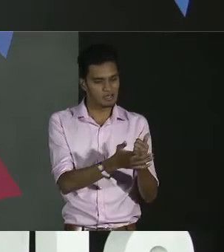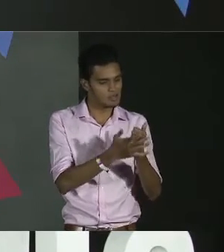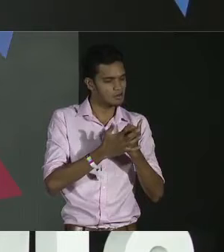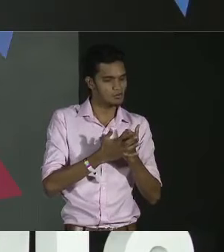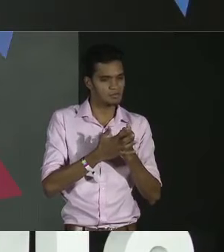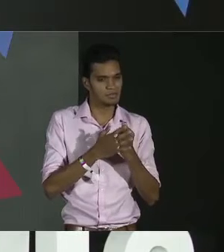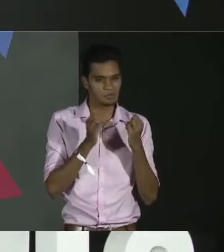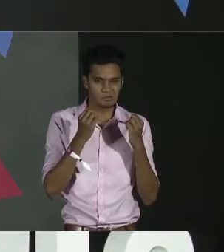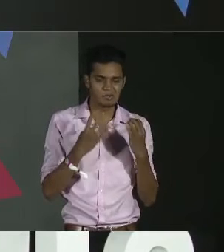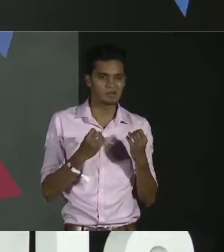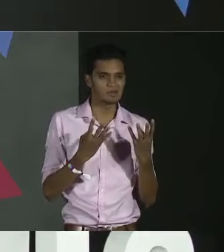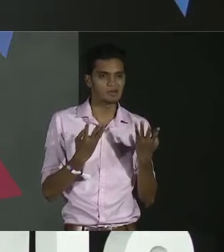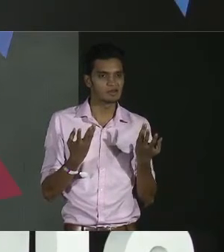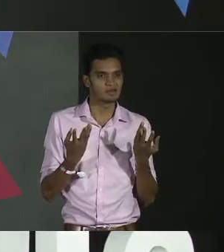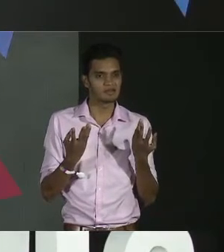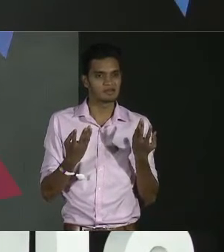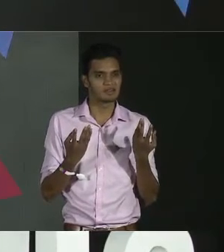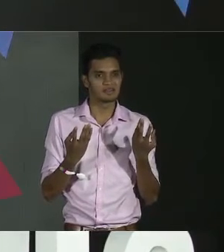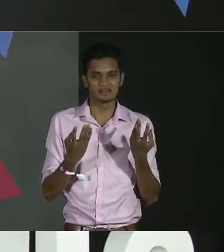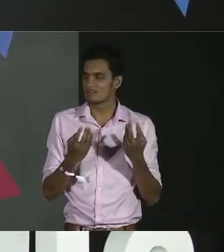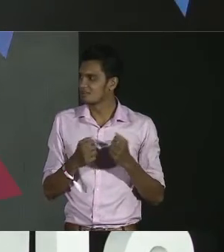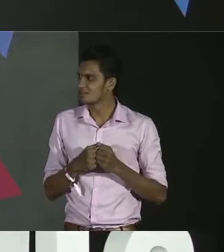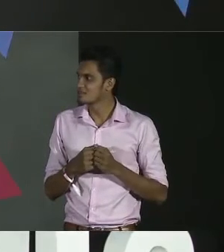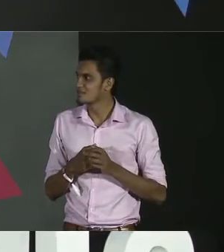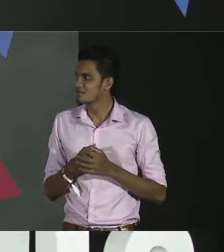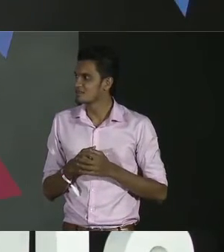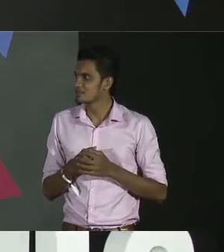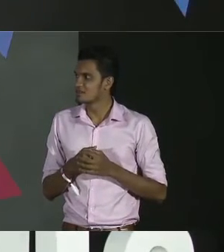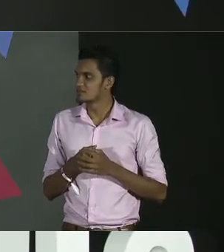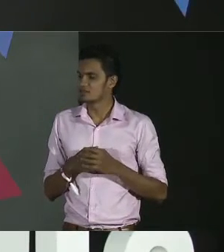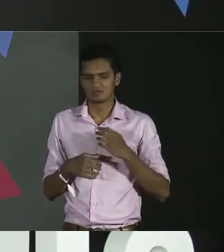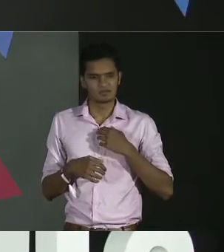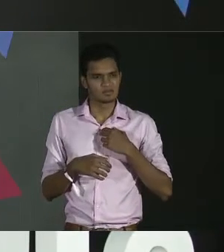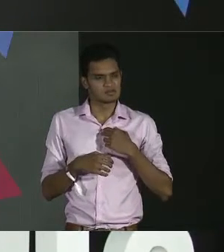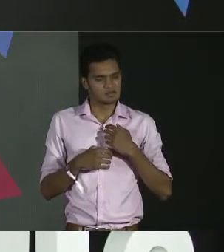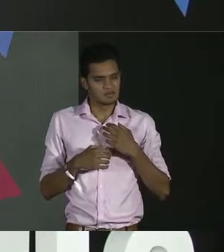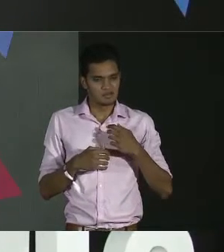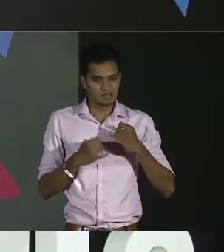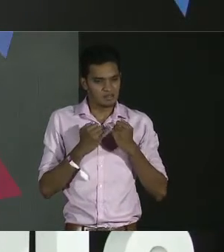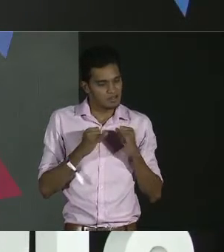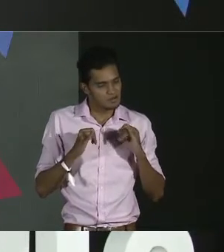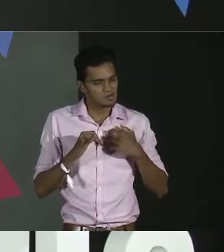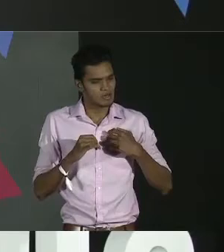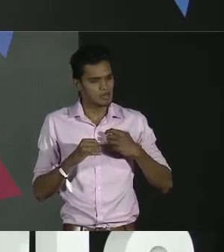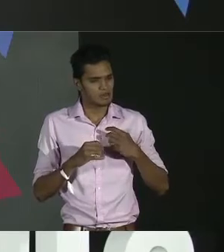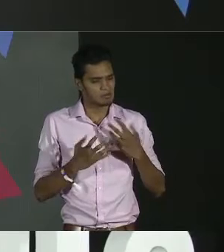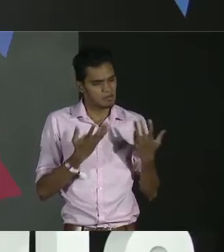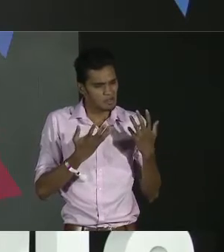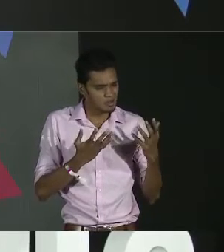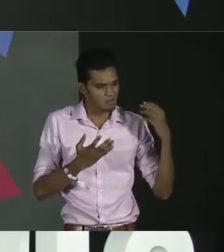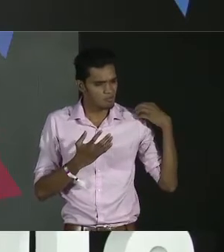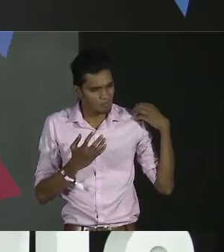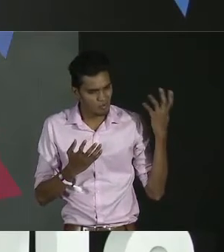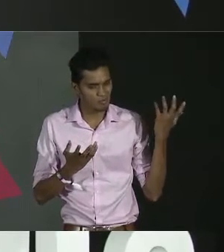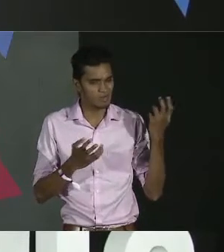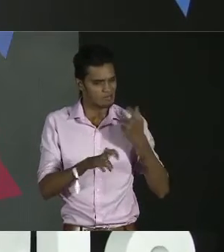of beautiful women who have similar abilities as myself, who can understand any challenge that I face